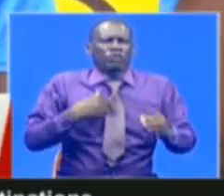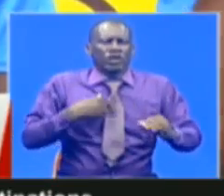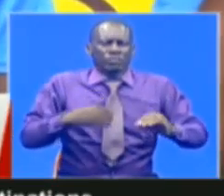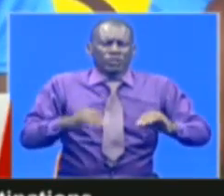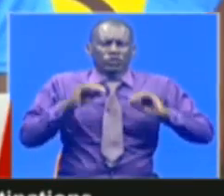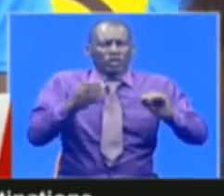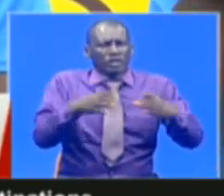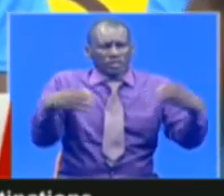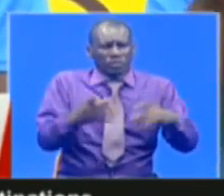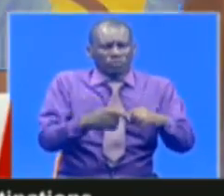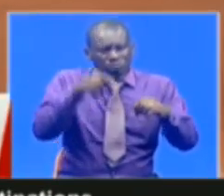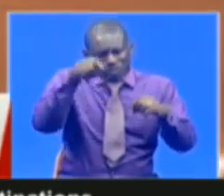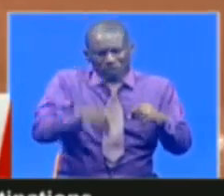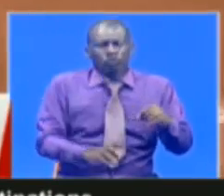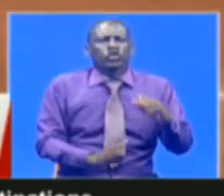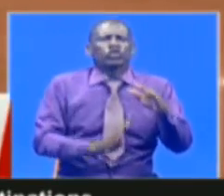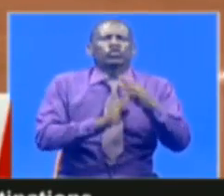kuanzia juu mpaka chini kwa wachezaji.